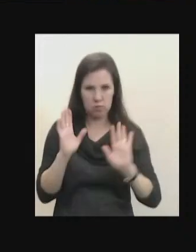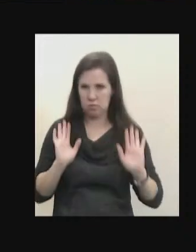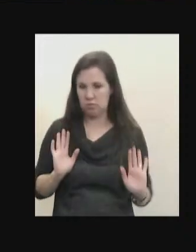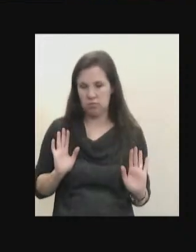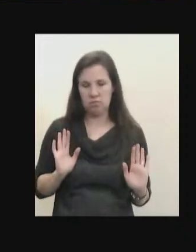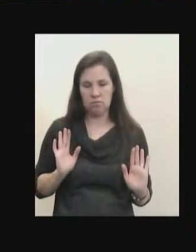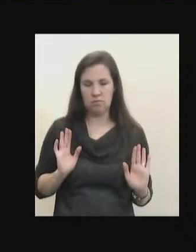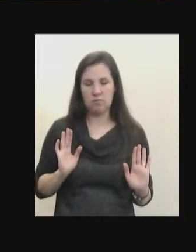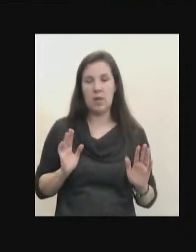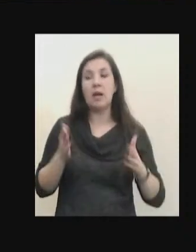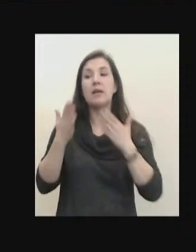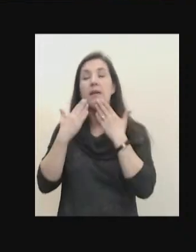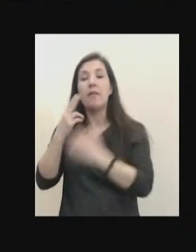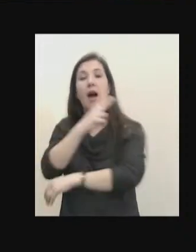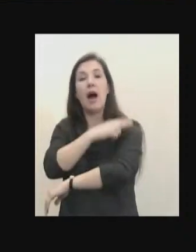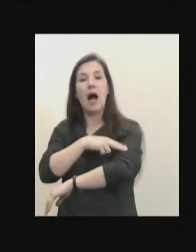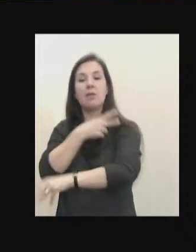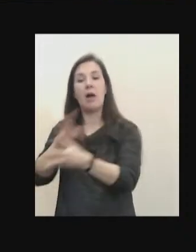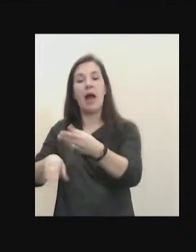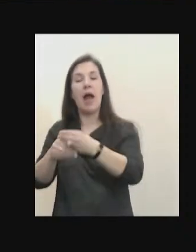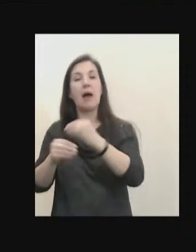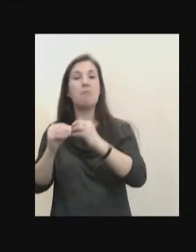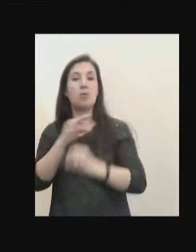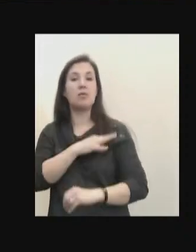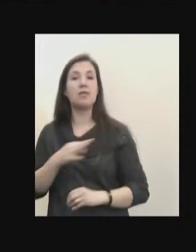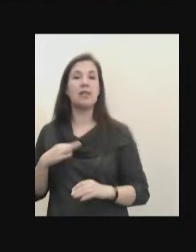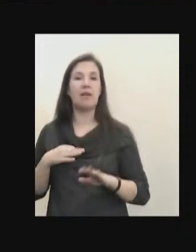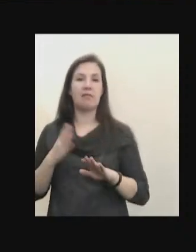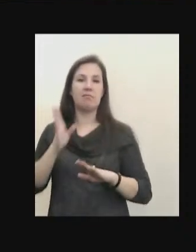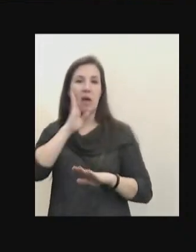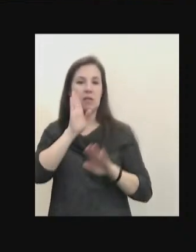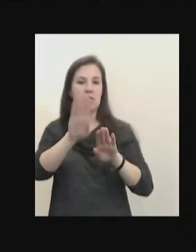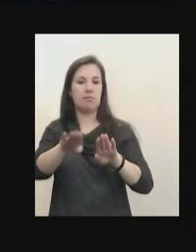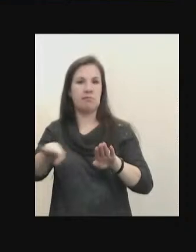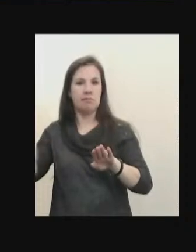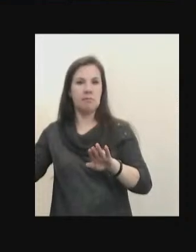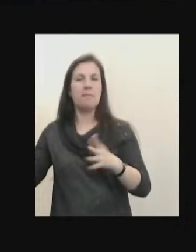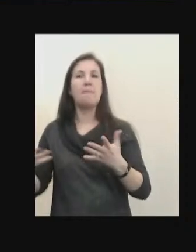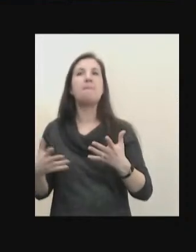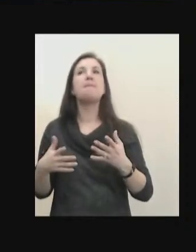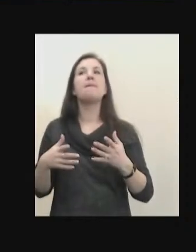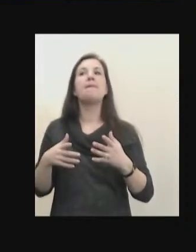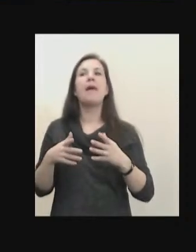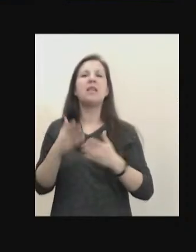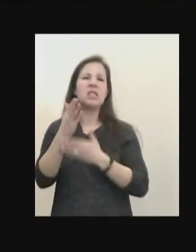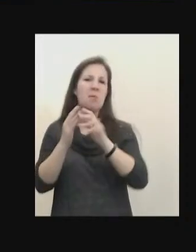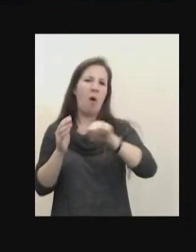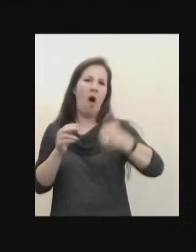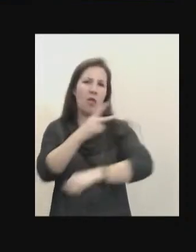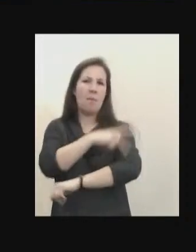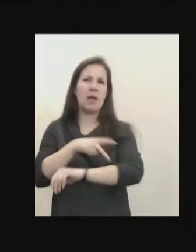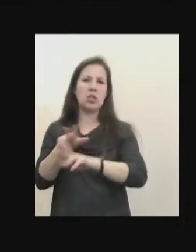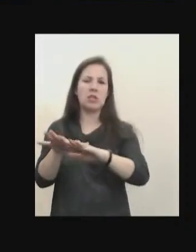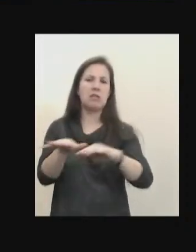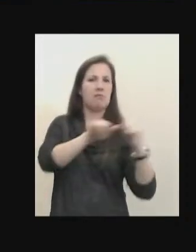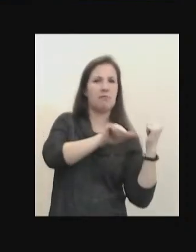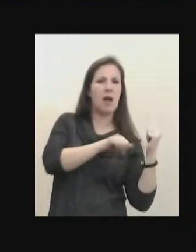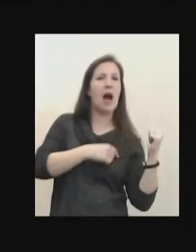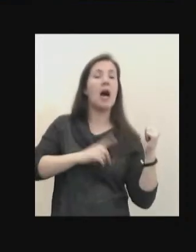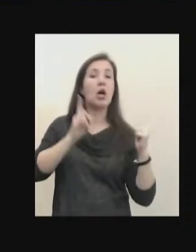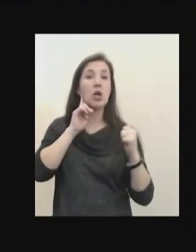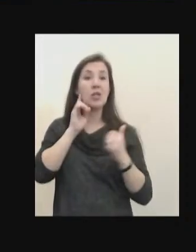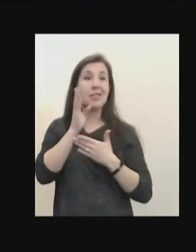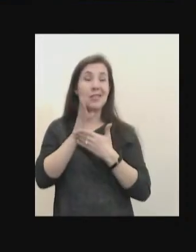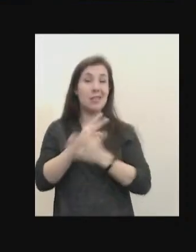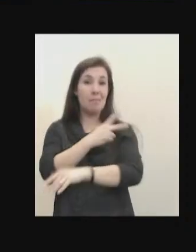Thankfully, the hospitals were able to add a few more staff beds, and they did get a drop of some other patients. I'm hearing some of the hospitals are stopping